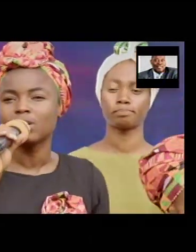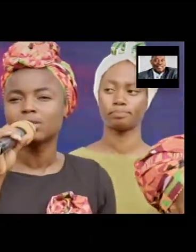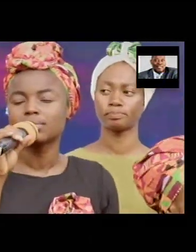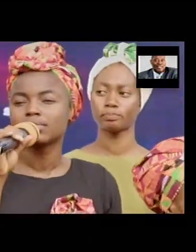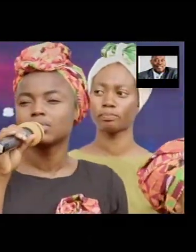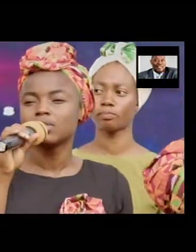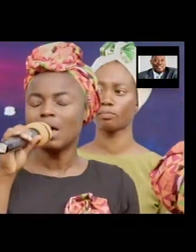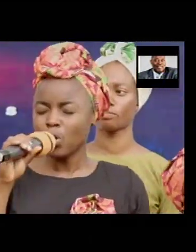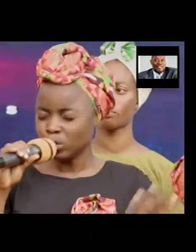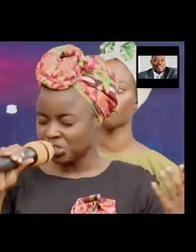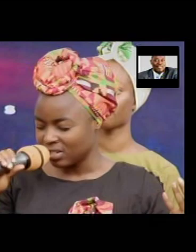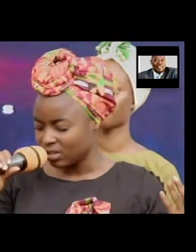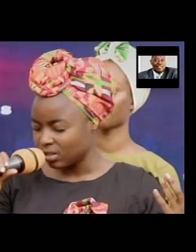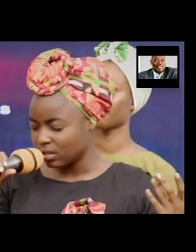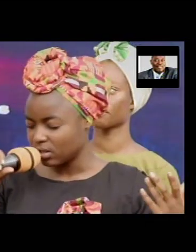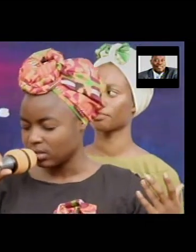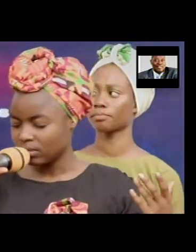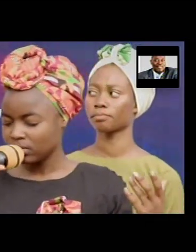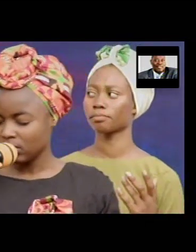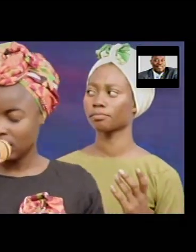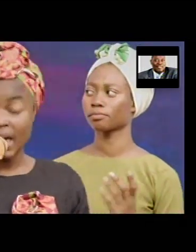for. Emotions,